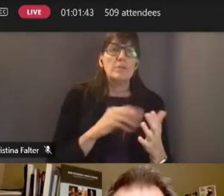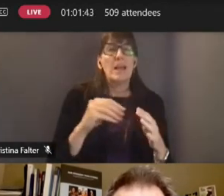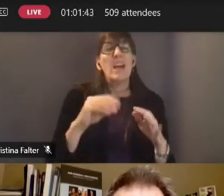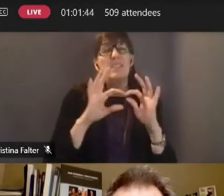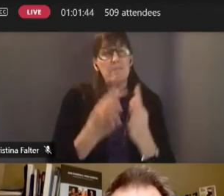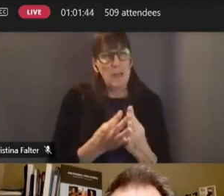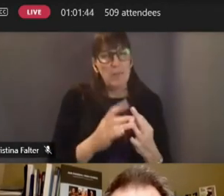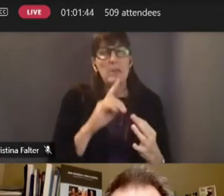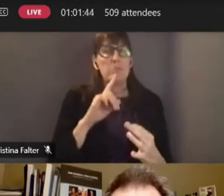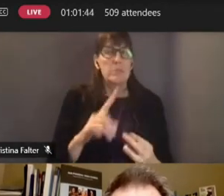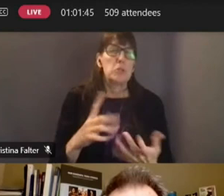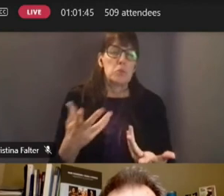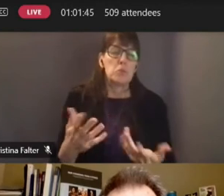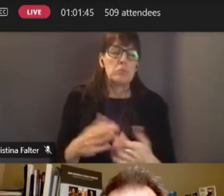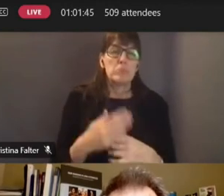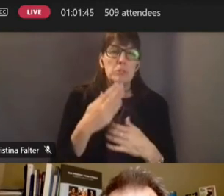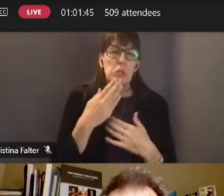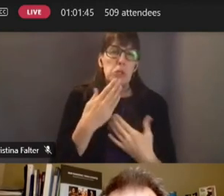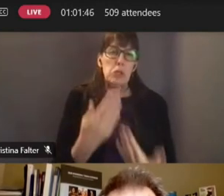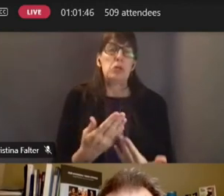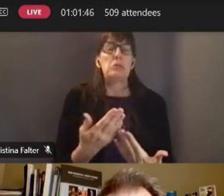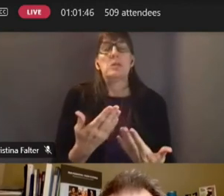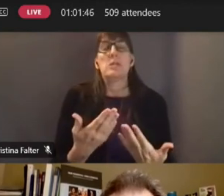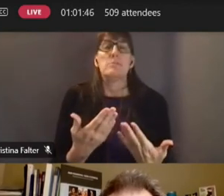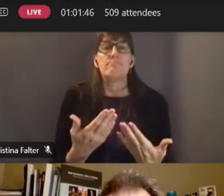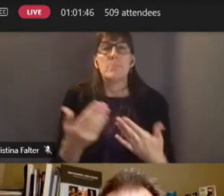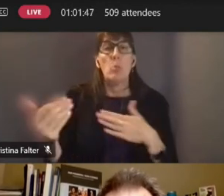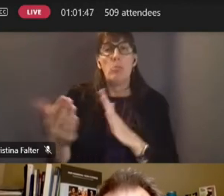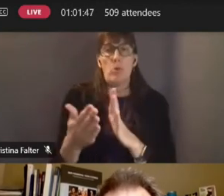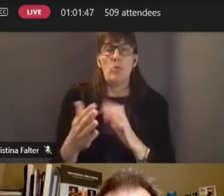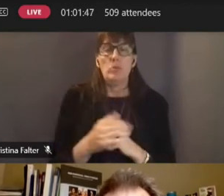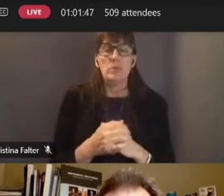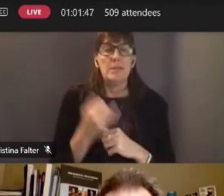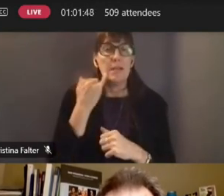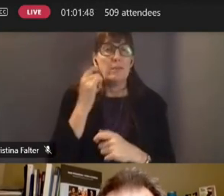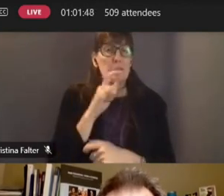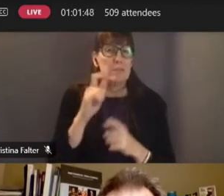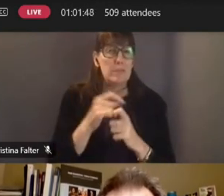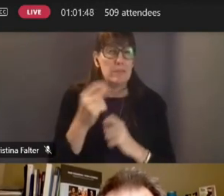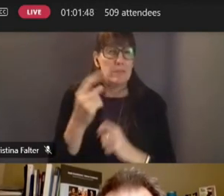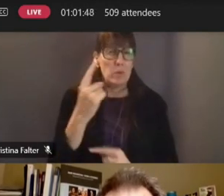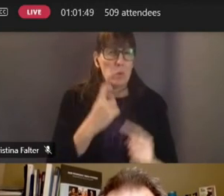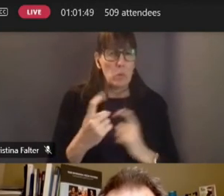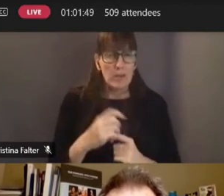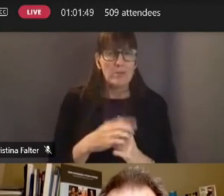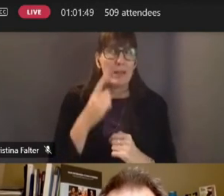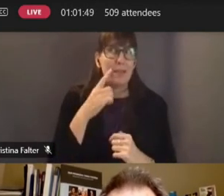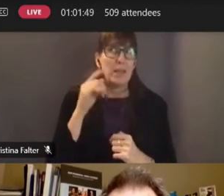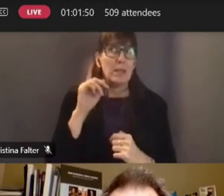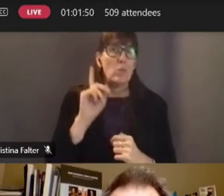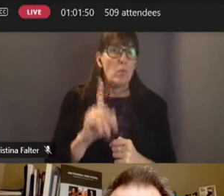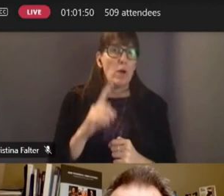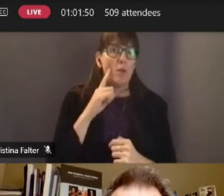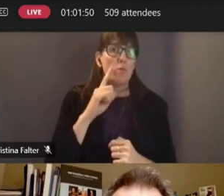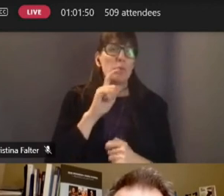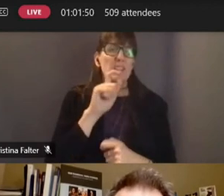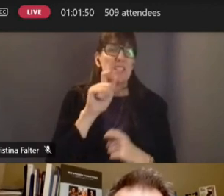So I think if you have specific questions, I think that's one to definitely direct specifically to your school